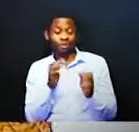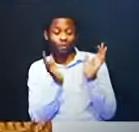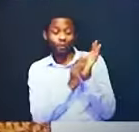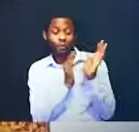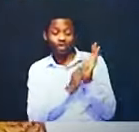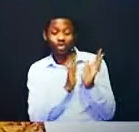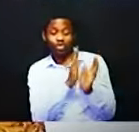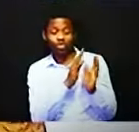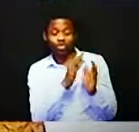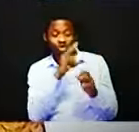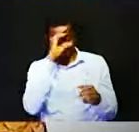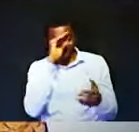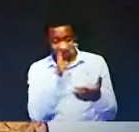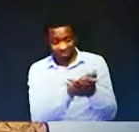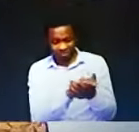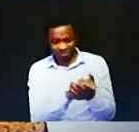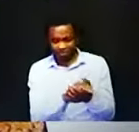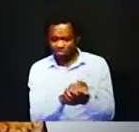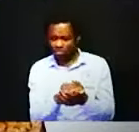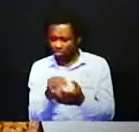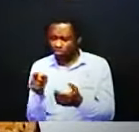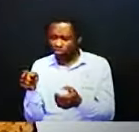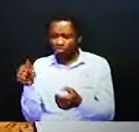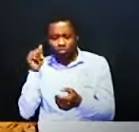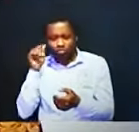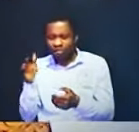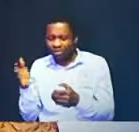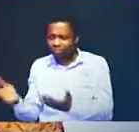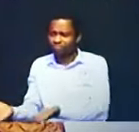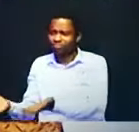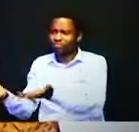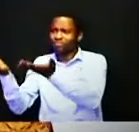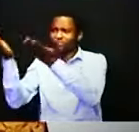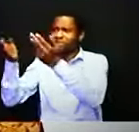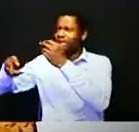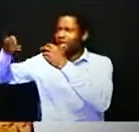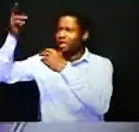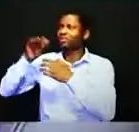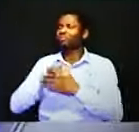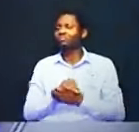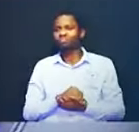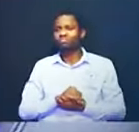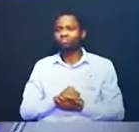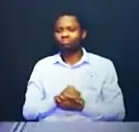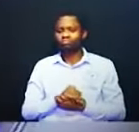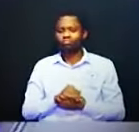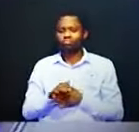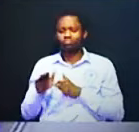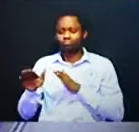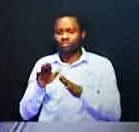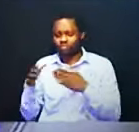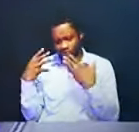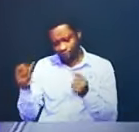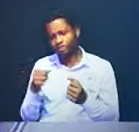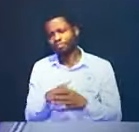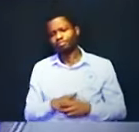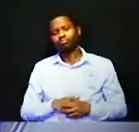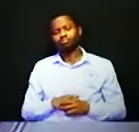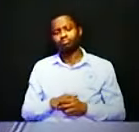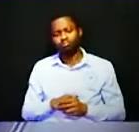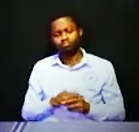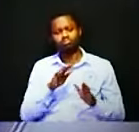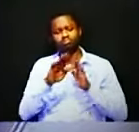wo ye ni kunu no aya wo de no betena pakan mu. Carry yourself well. O modin so be hwe ohusu ye.